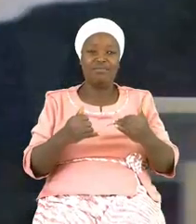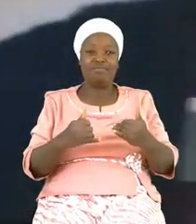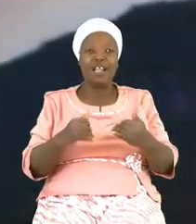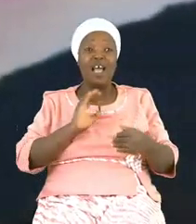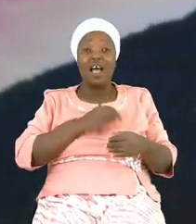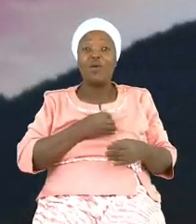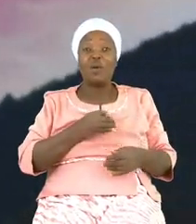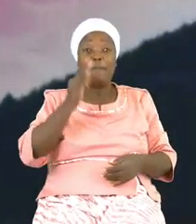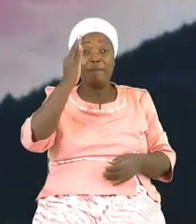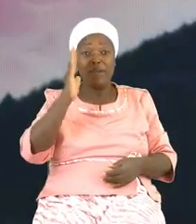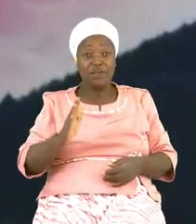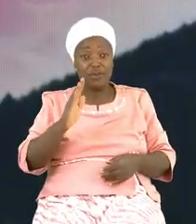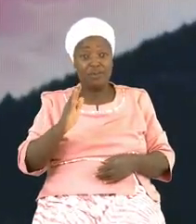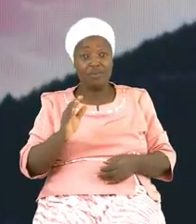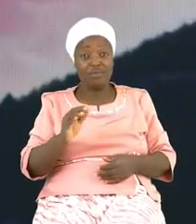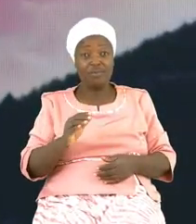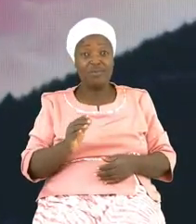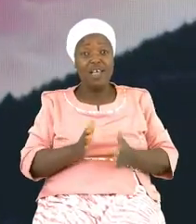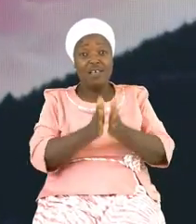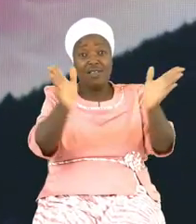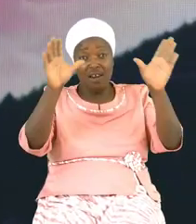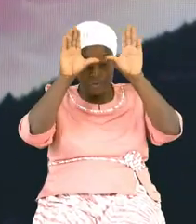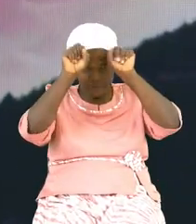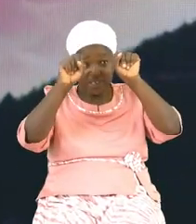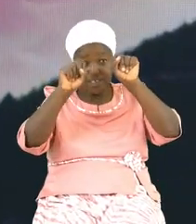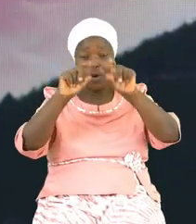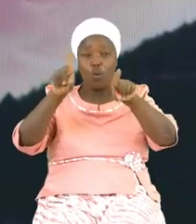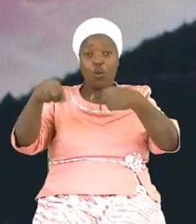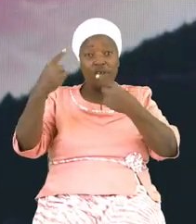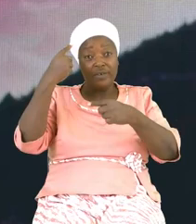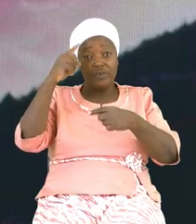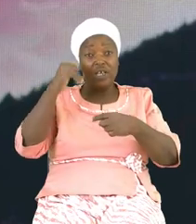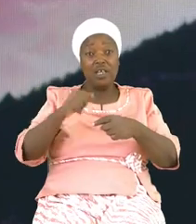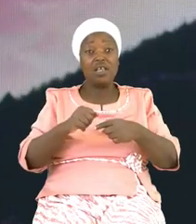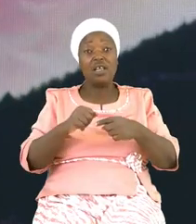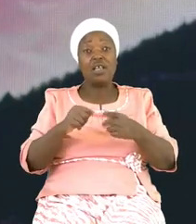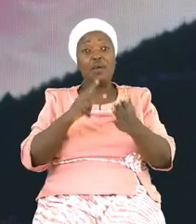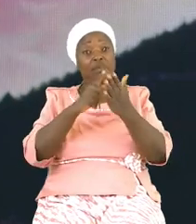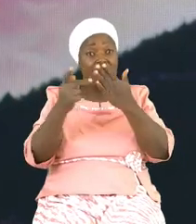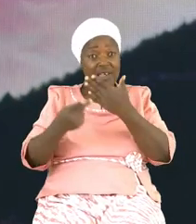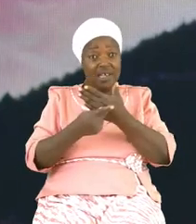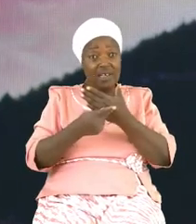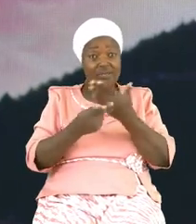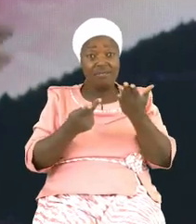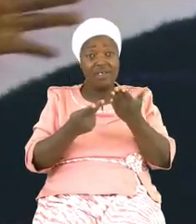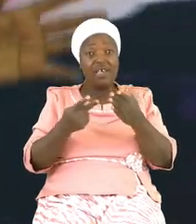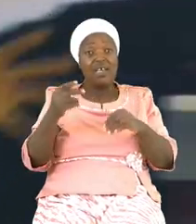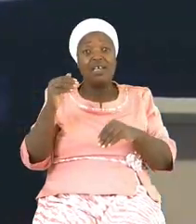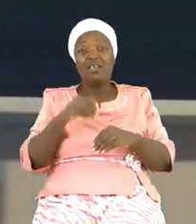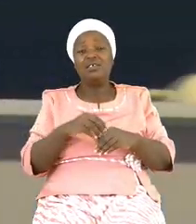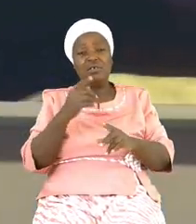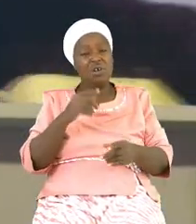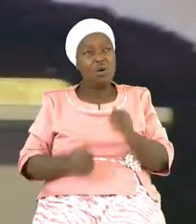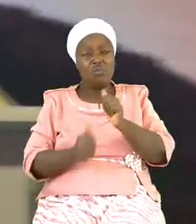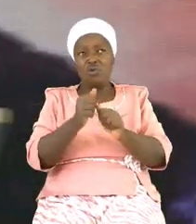crusade in the northeast. That's almost going to 2 months now. And as we